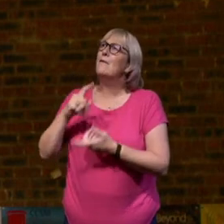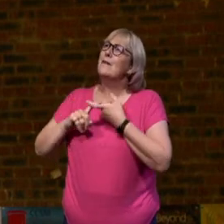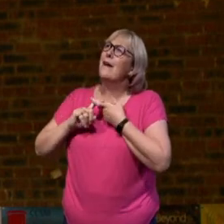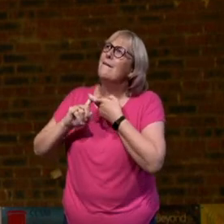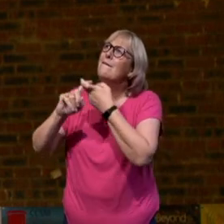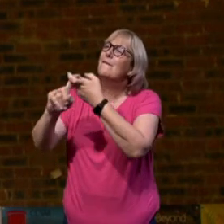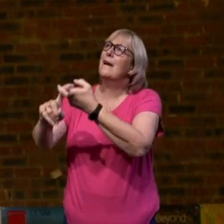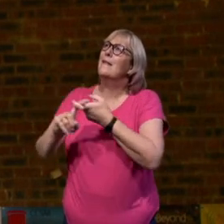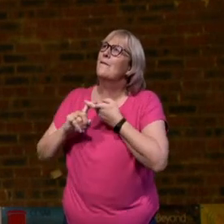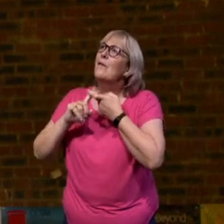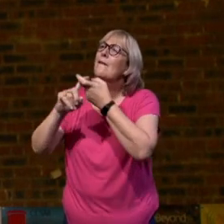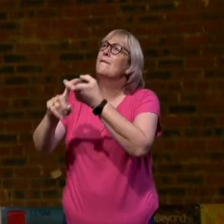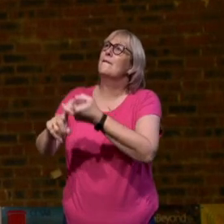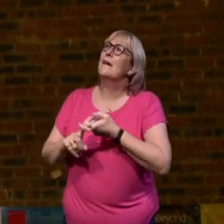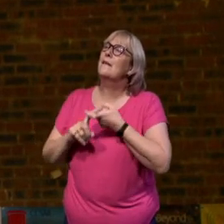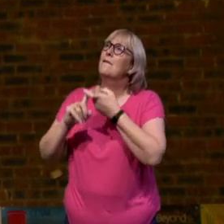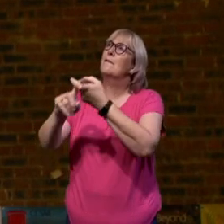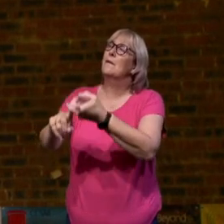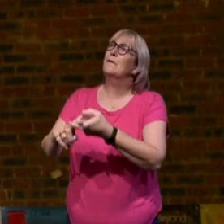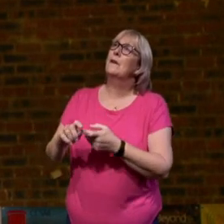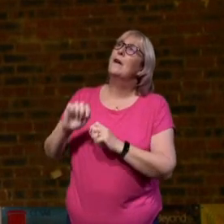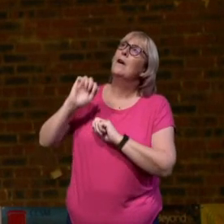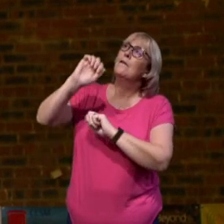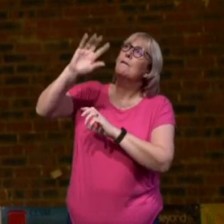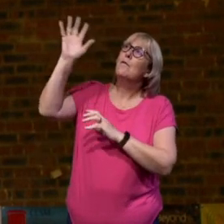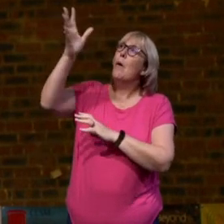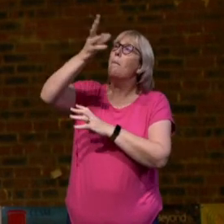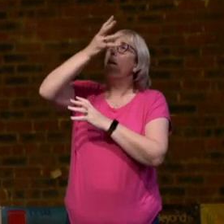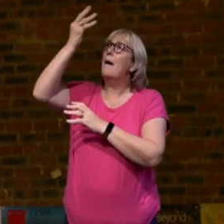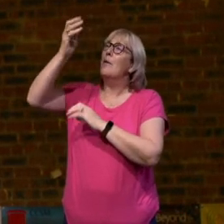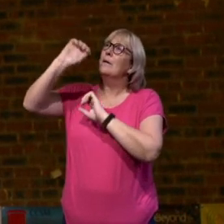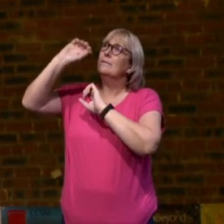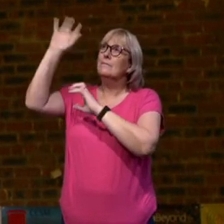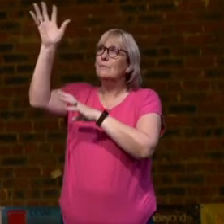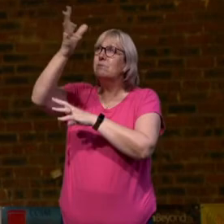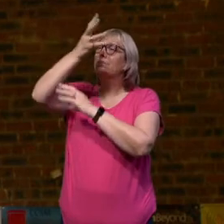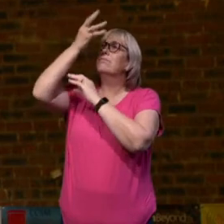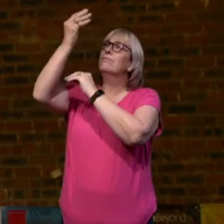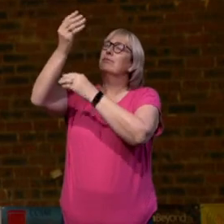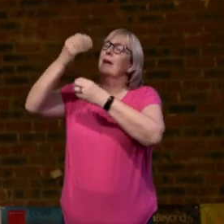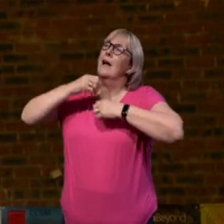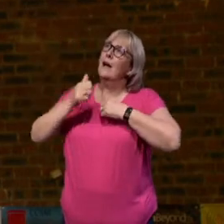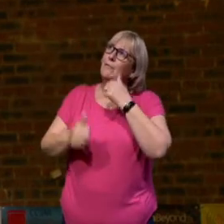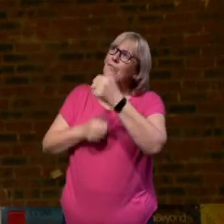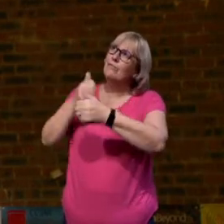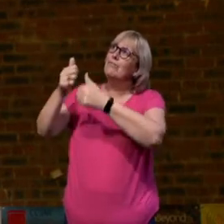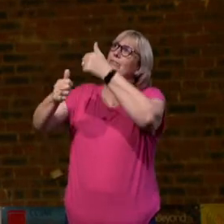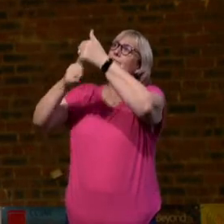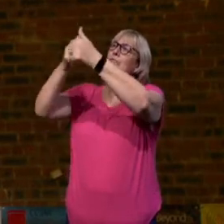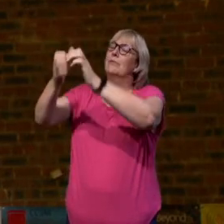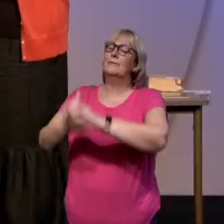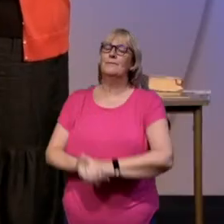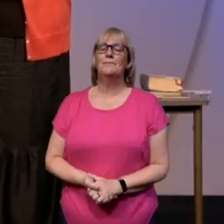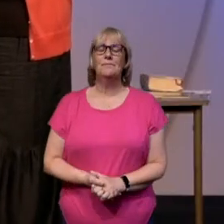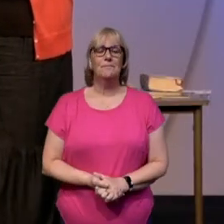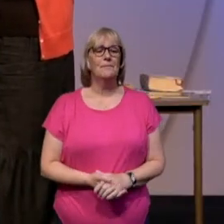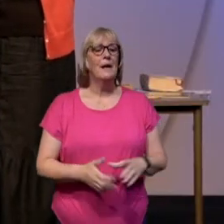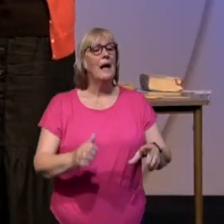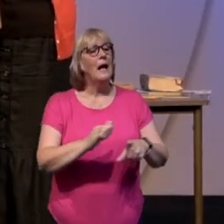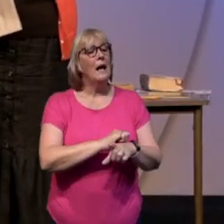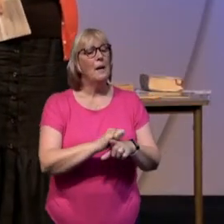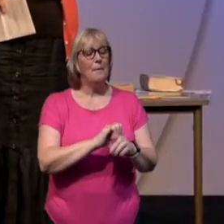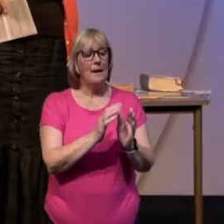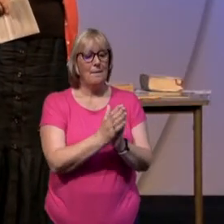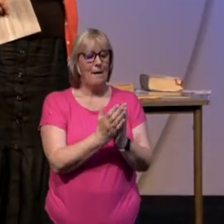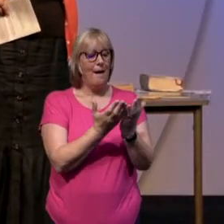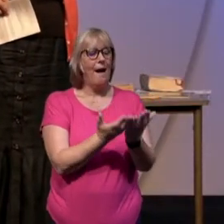the power of your spirit and for the glory of your name, we pray. Amen. If you've got your handout, we're going to read